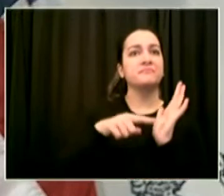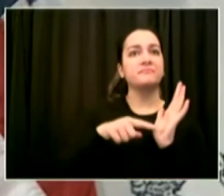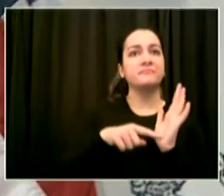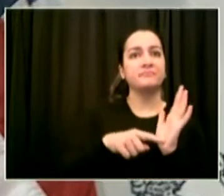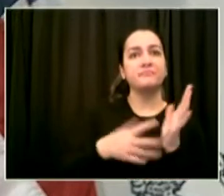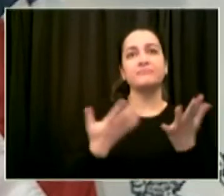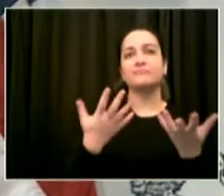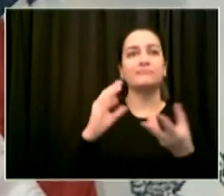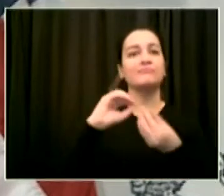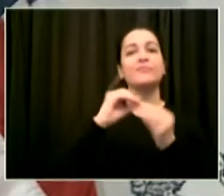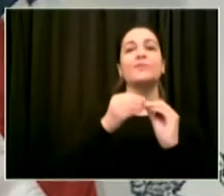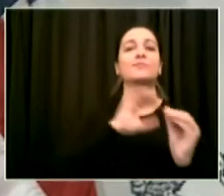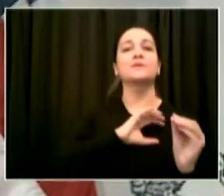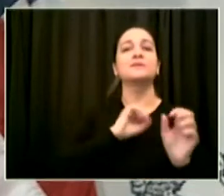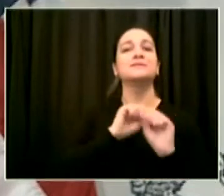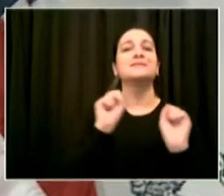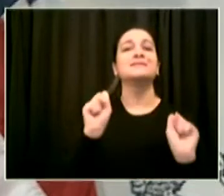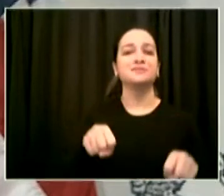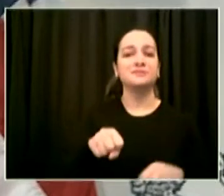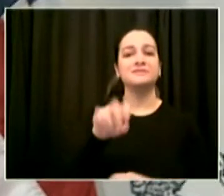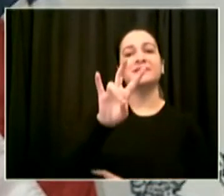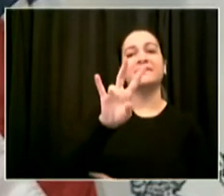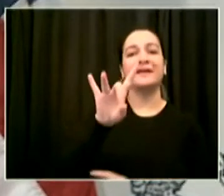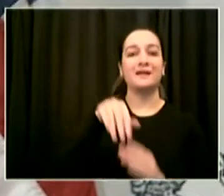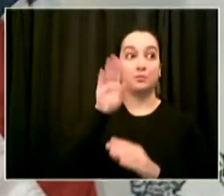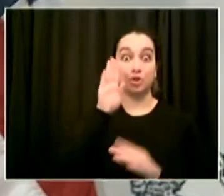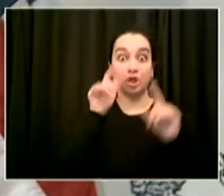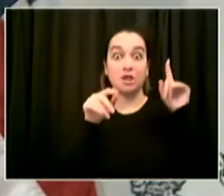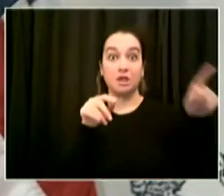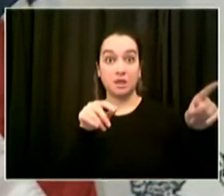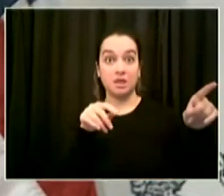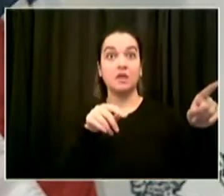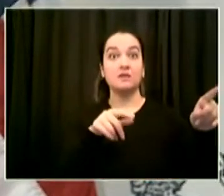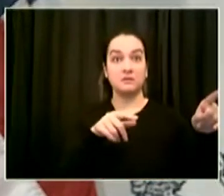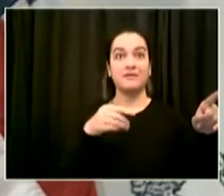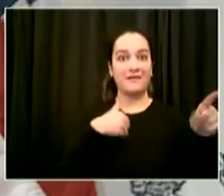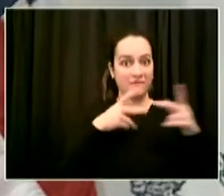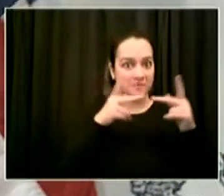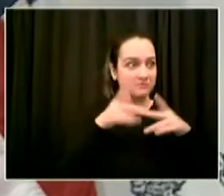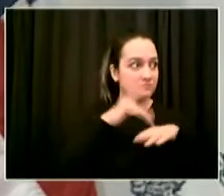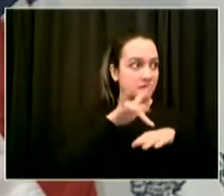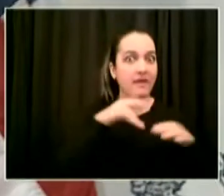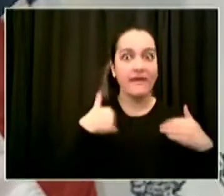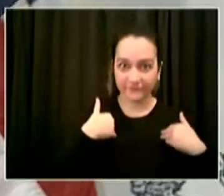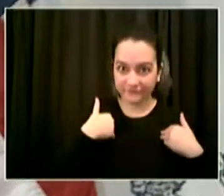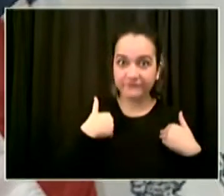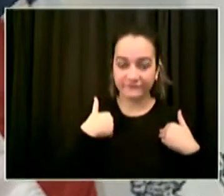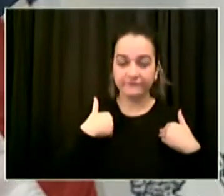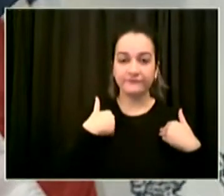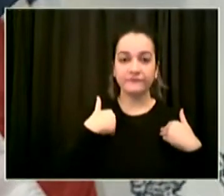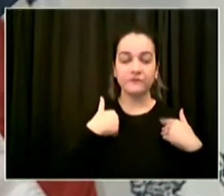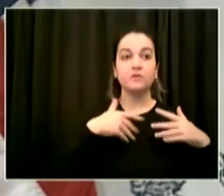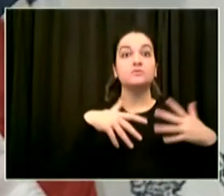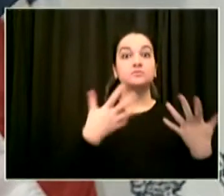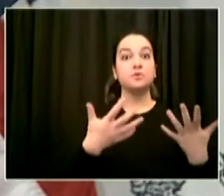The 7-8 Precinct Community Council would receive from the commissioner between 3 and 5